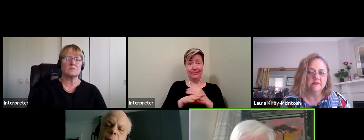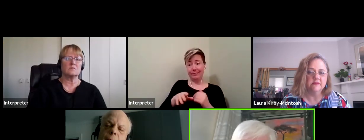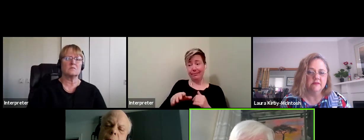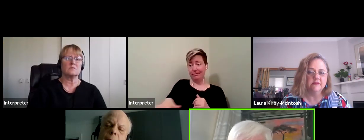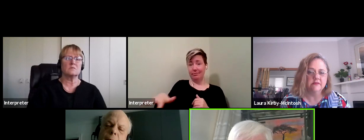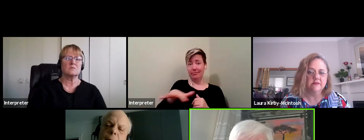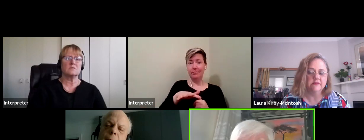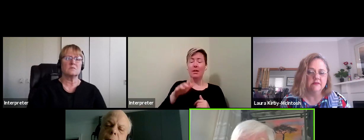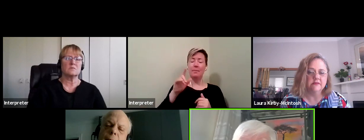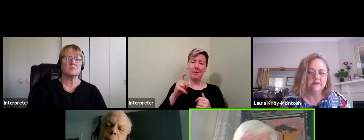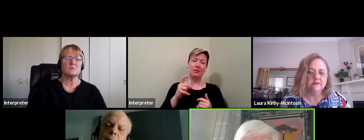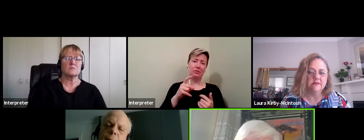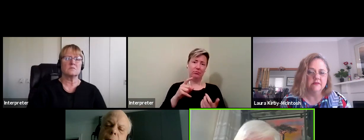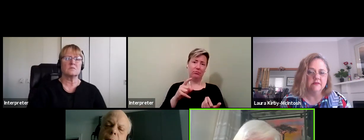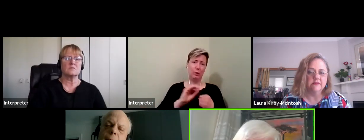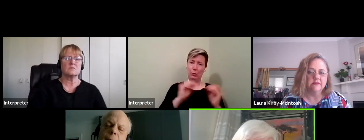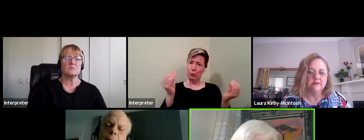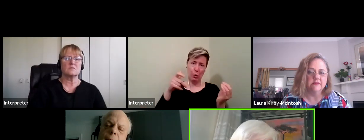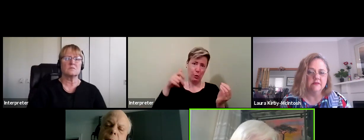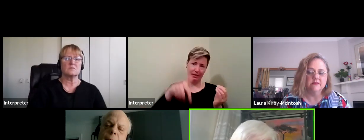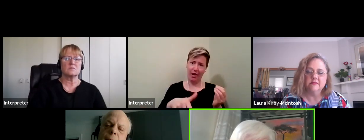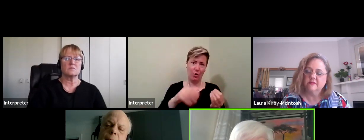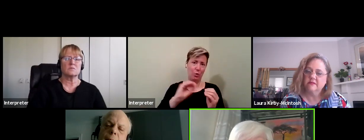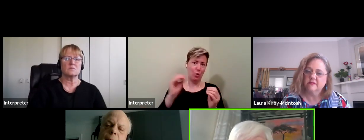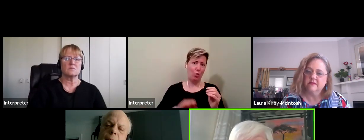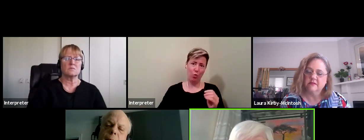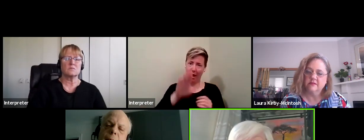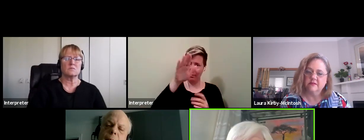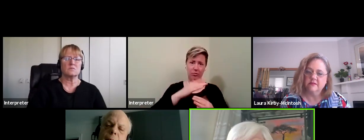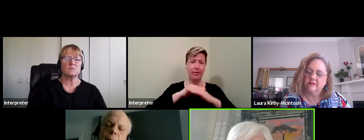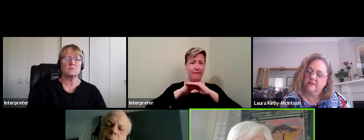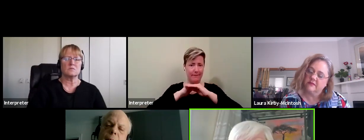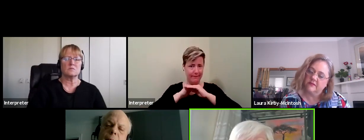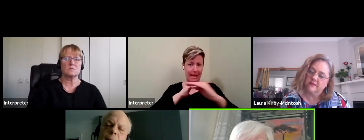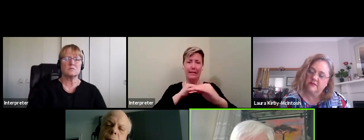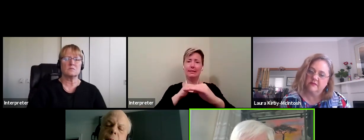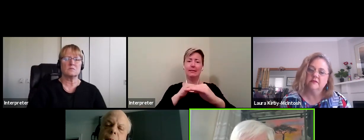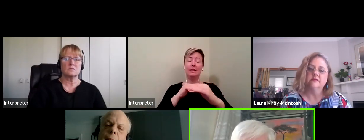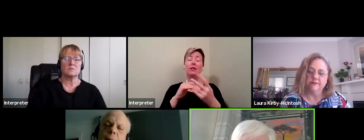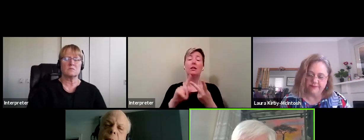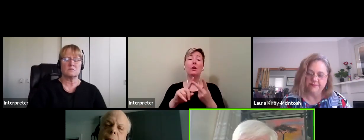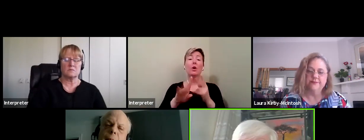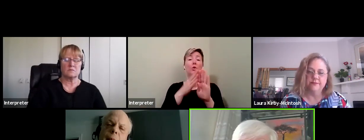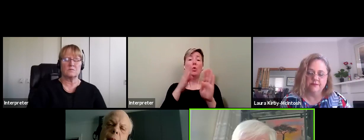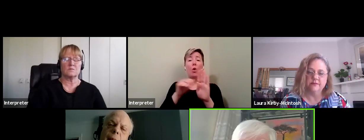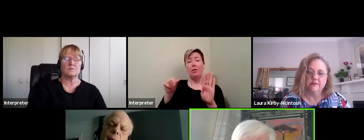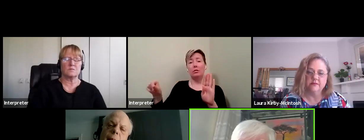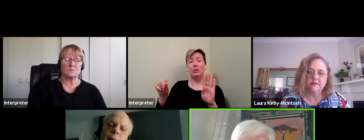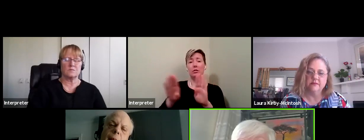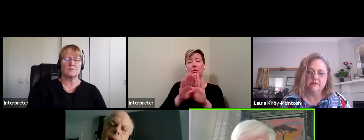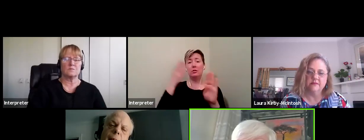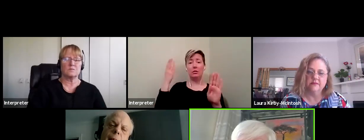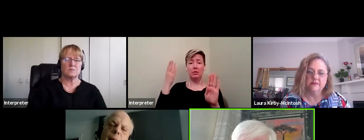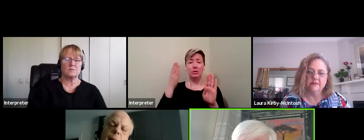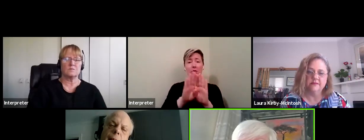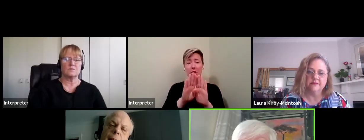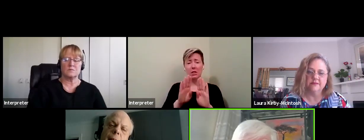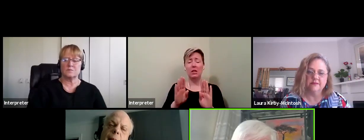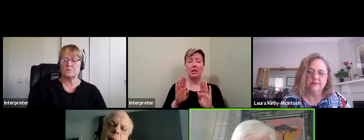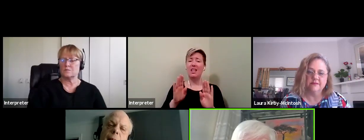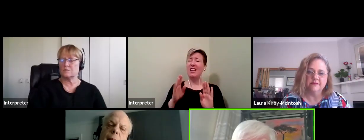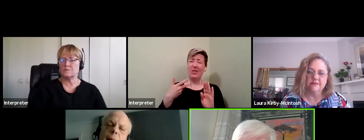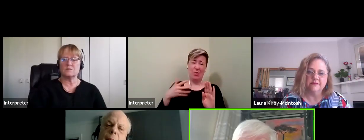big long ramp. You want to have automatic door openers. The power door buttons that we have are pretty good, but people don't